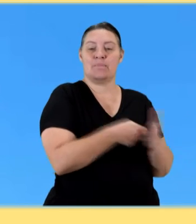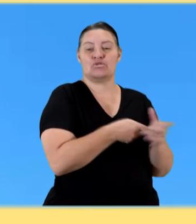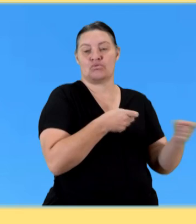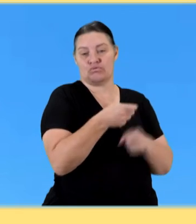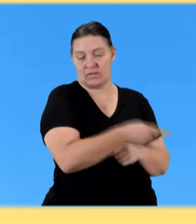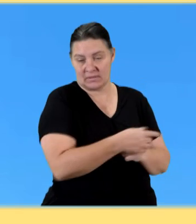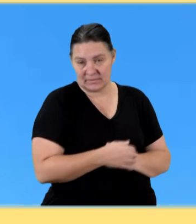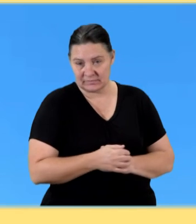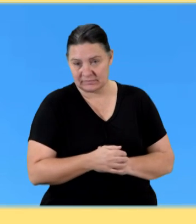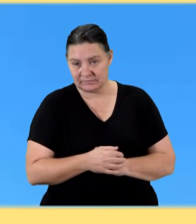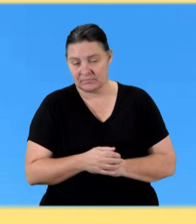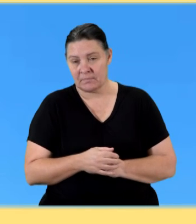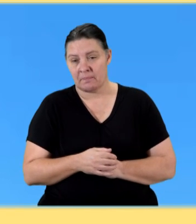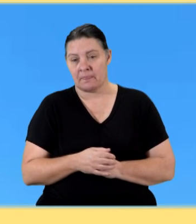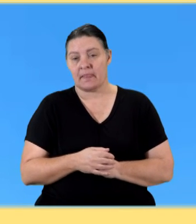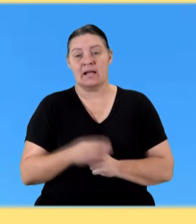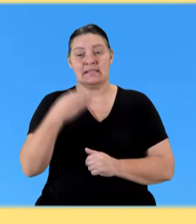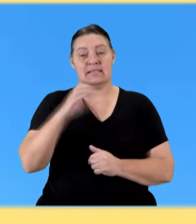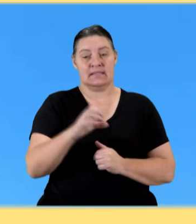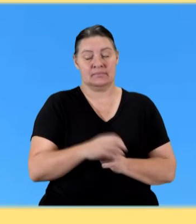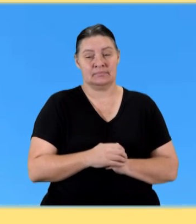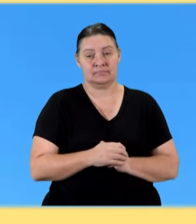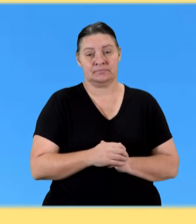control. C,